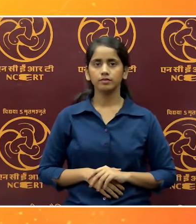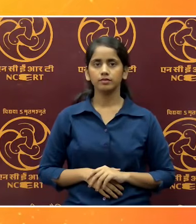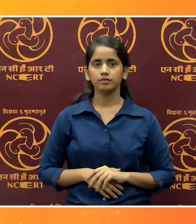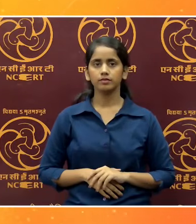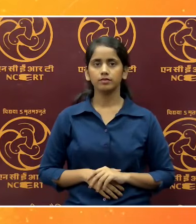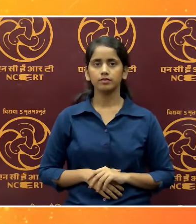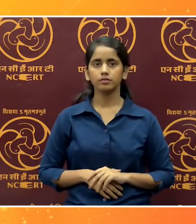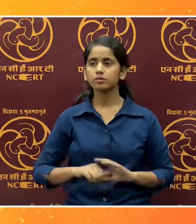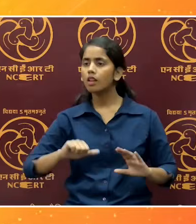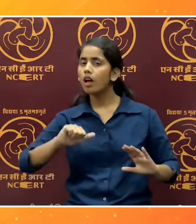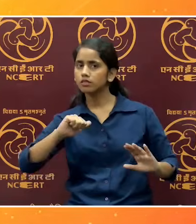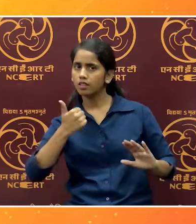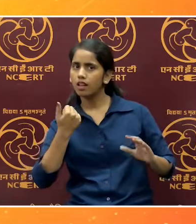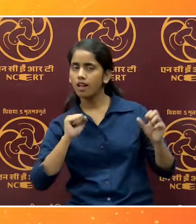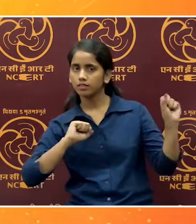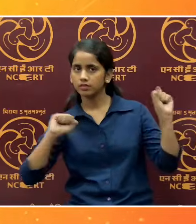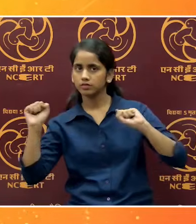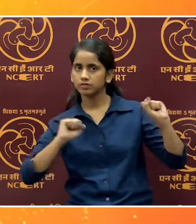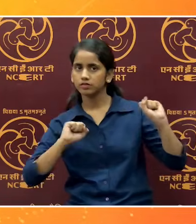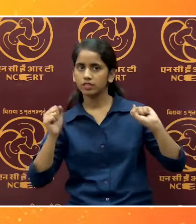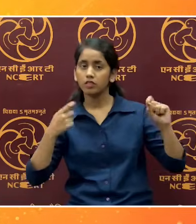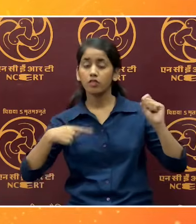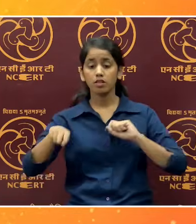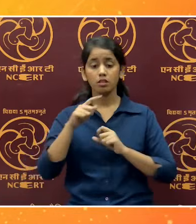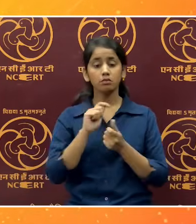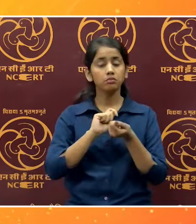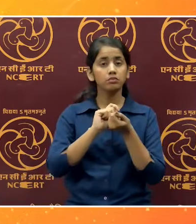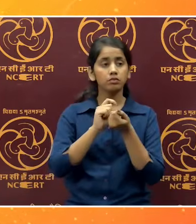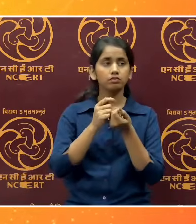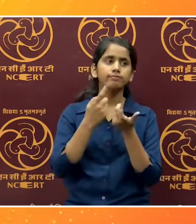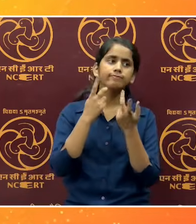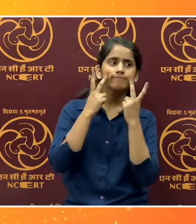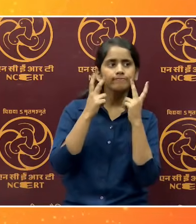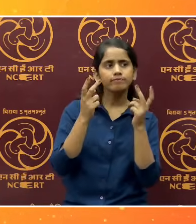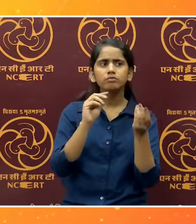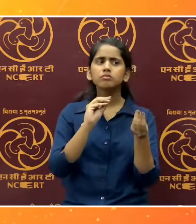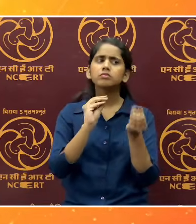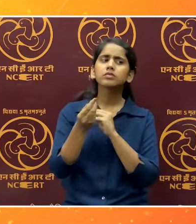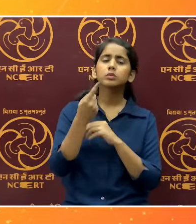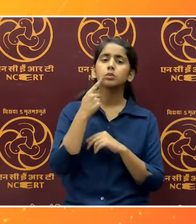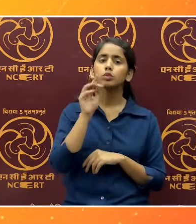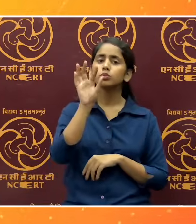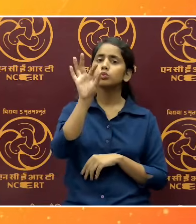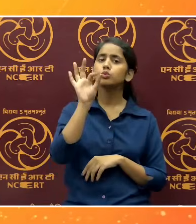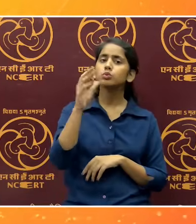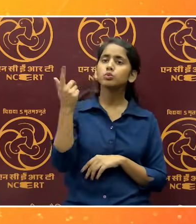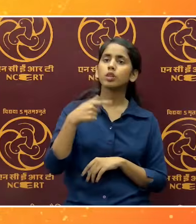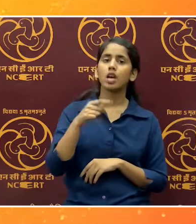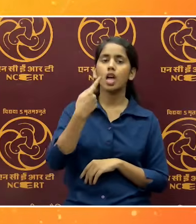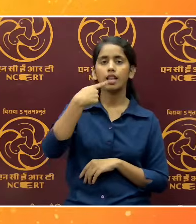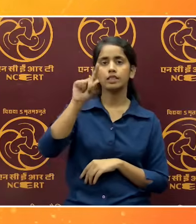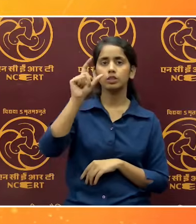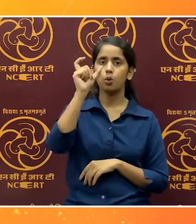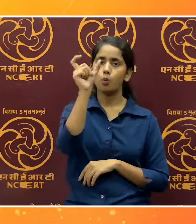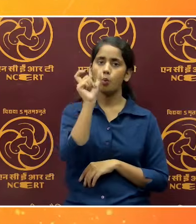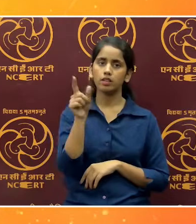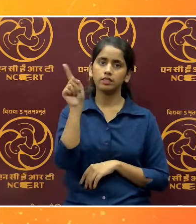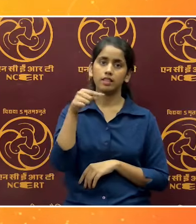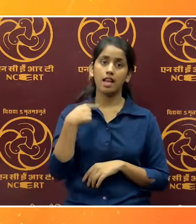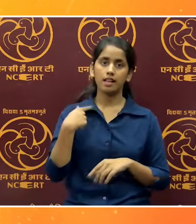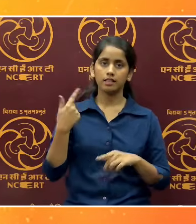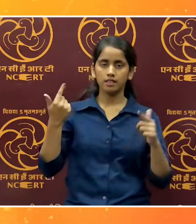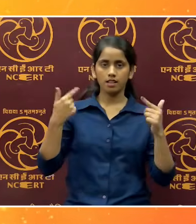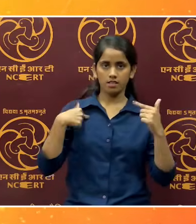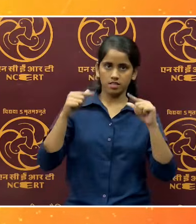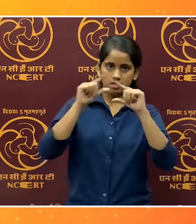There is another activity here which is modified. So, it is to choose the correct word. Okay, so read the sentence and choose